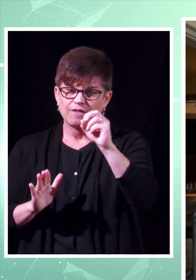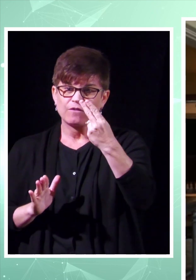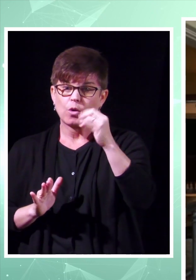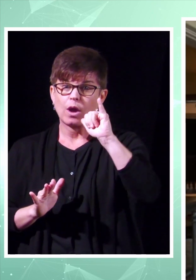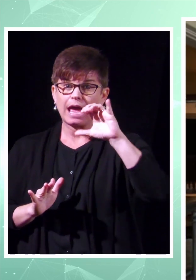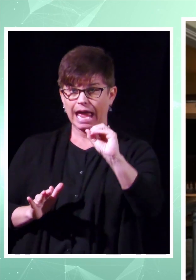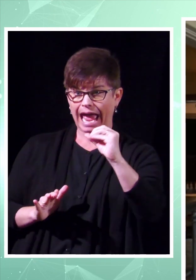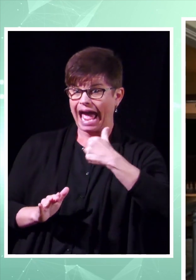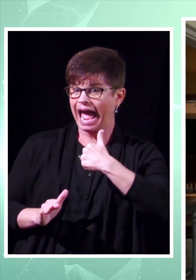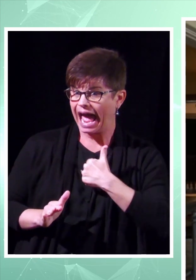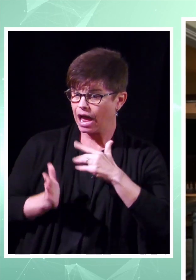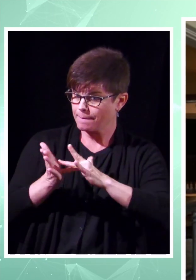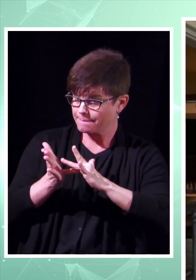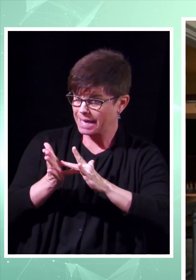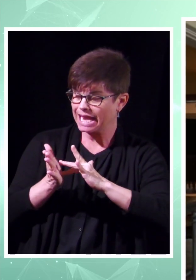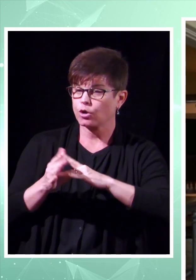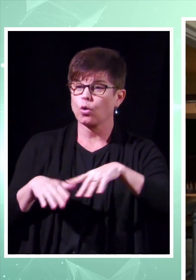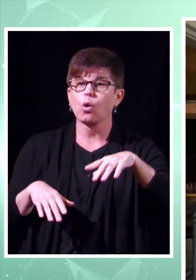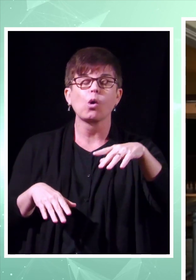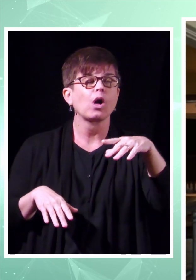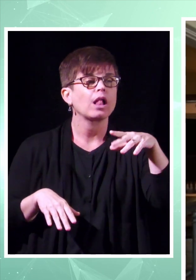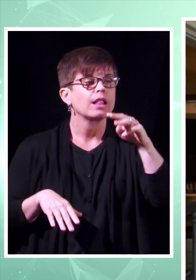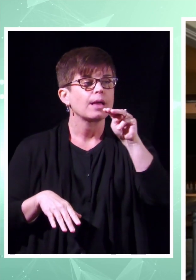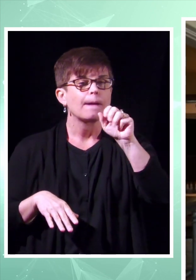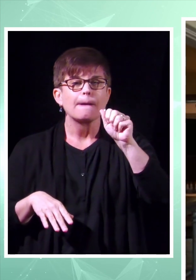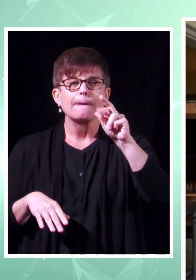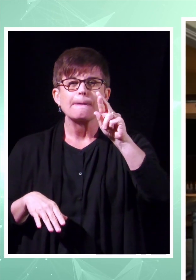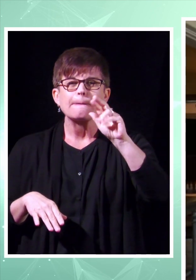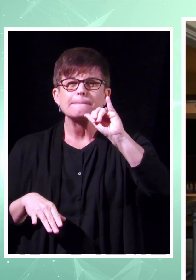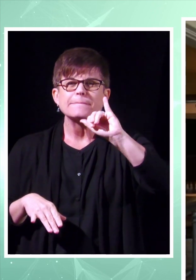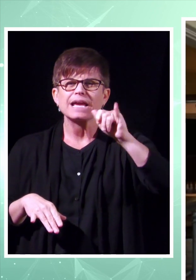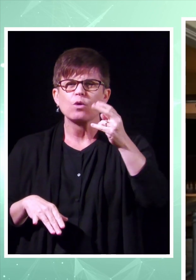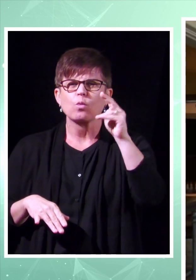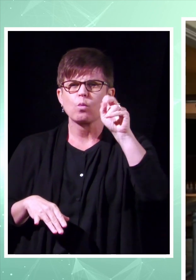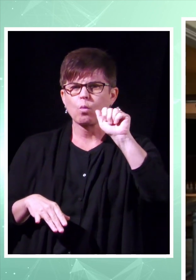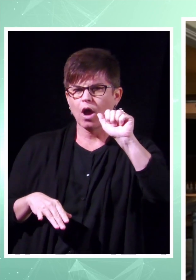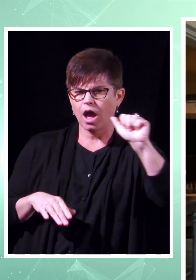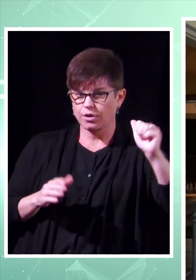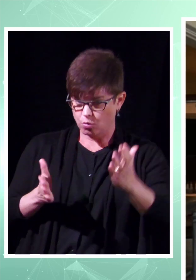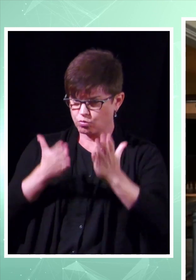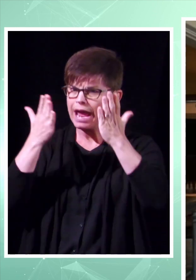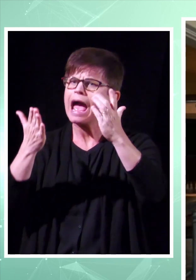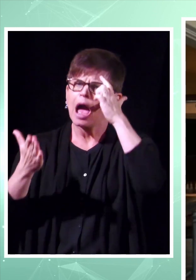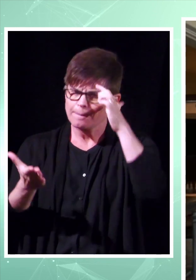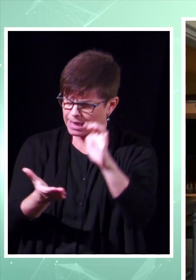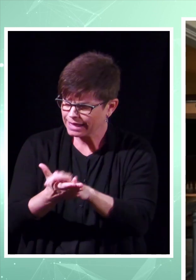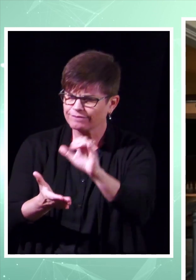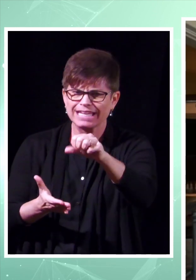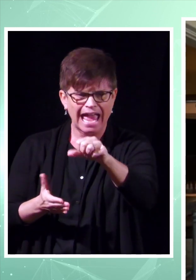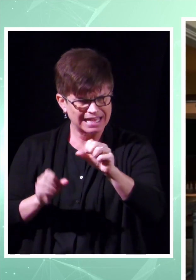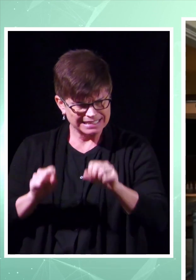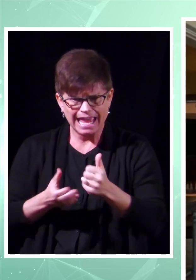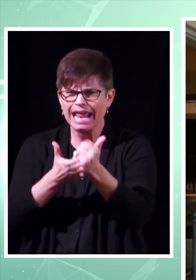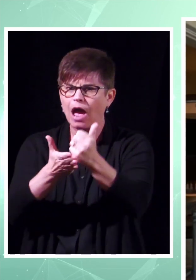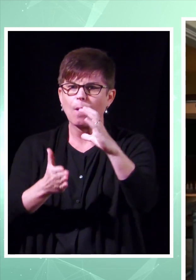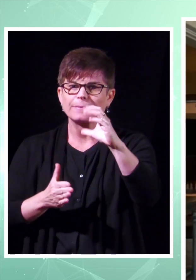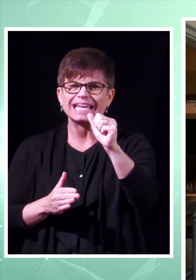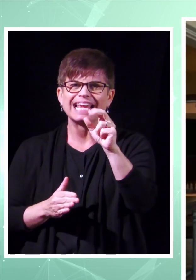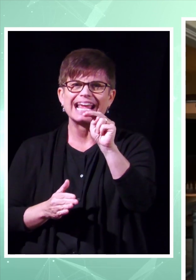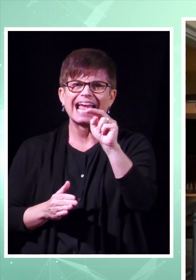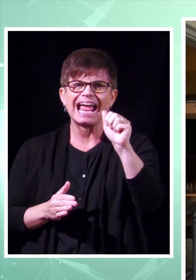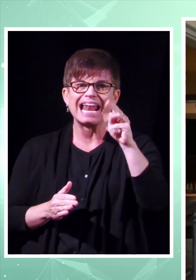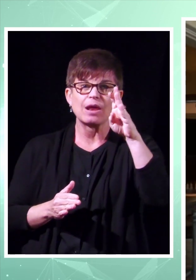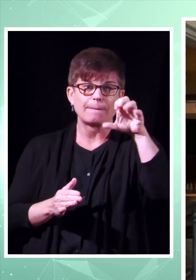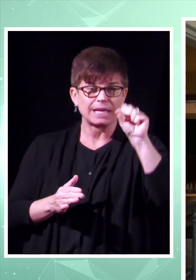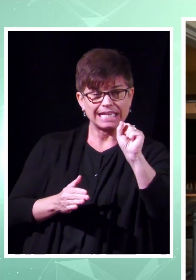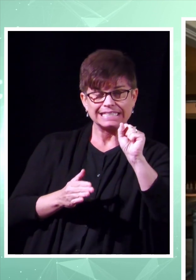marijuana recommender, and I am a big believer that cannabis can help with many symptoms in MS, but